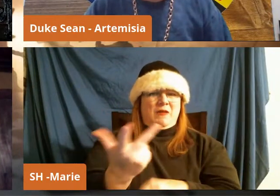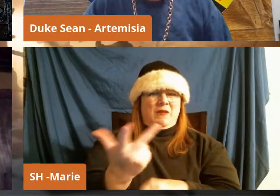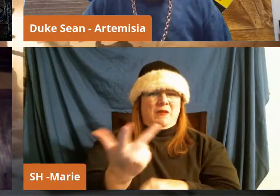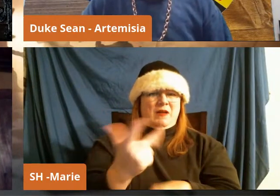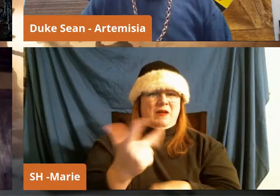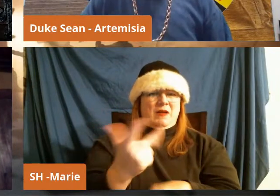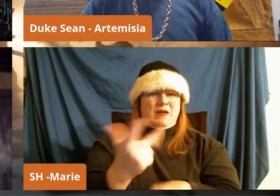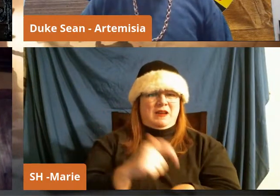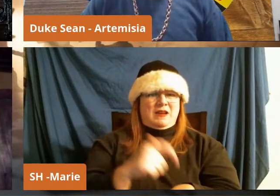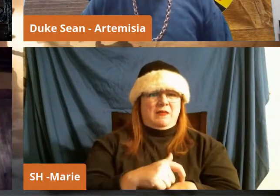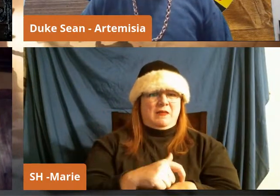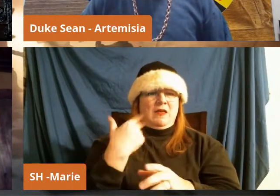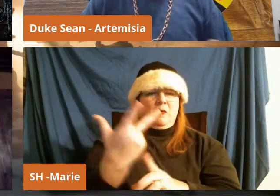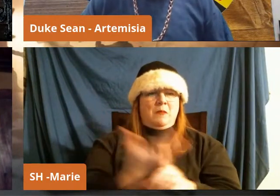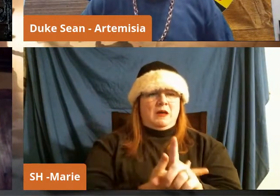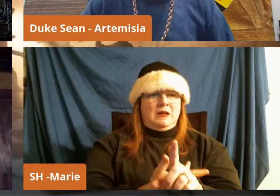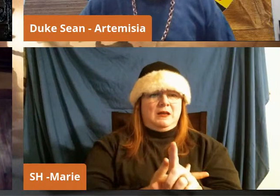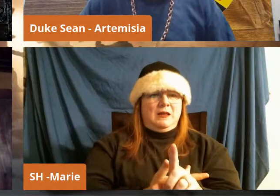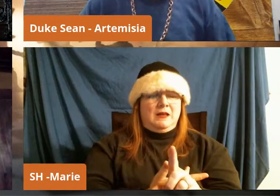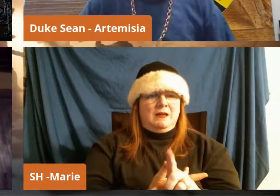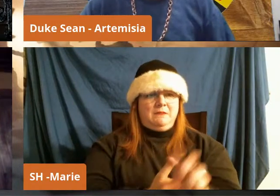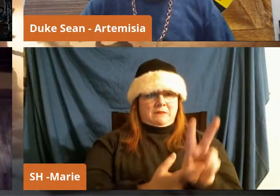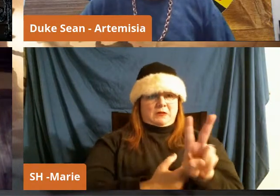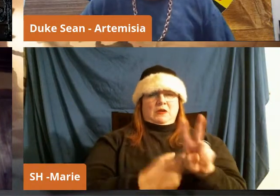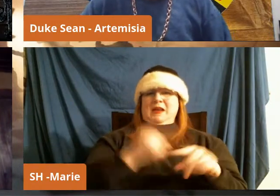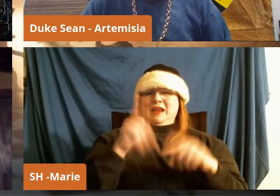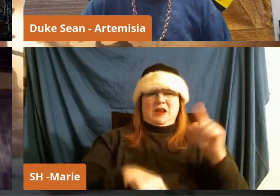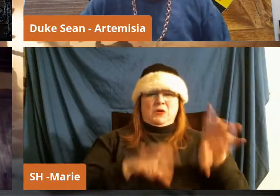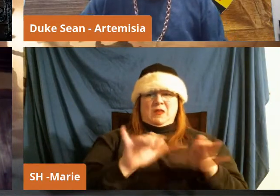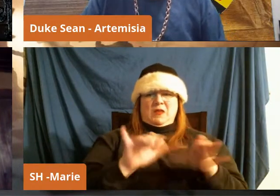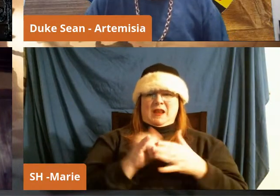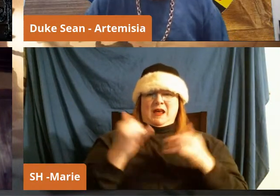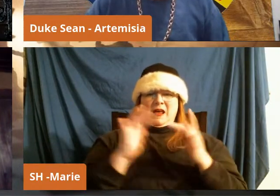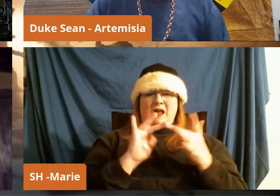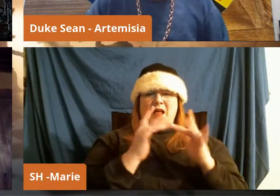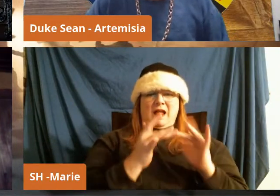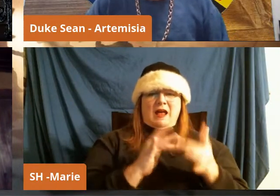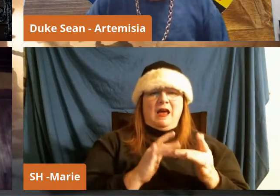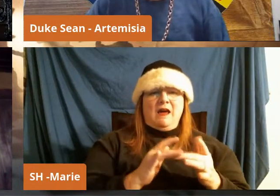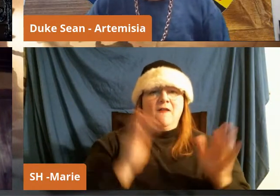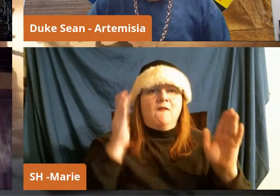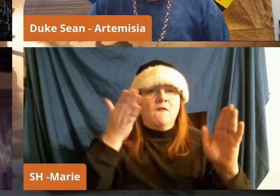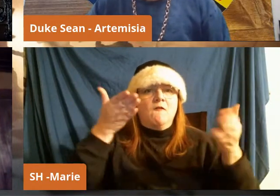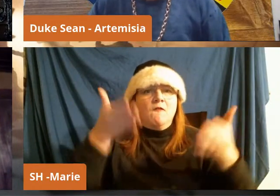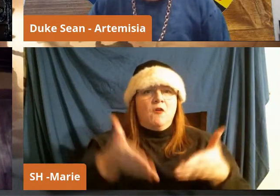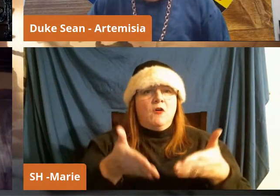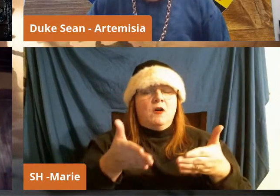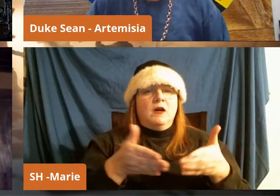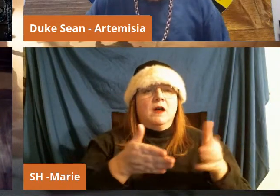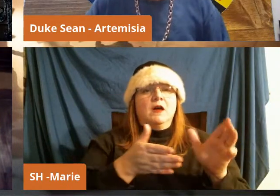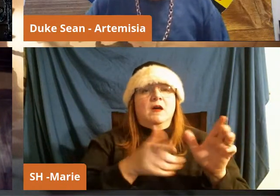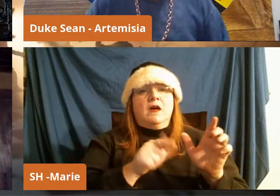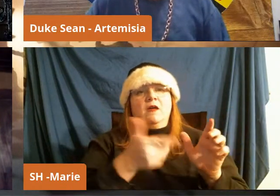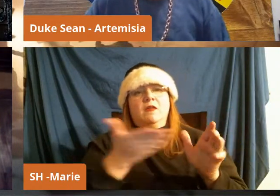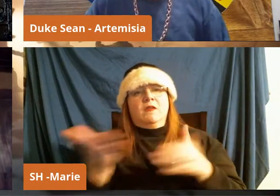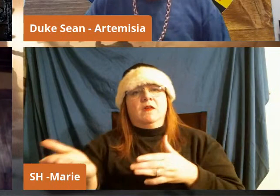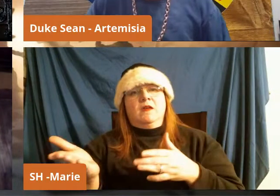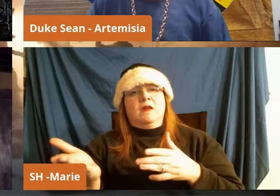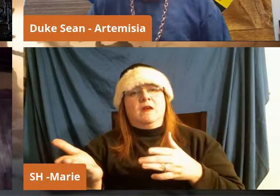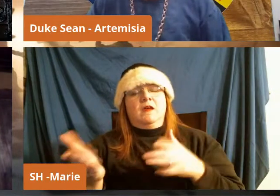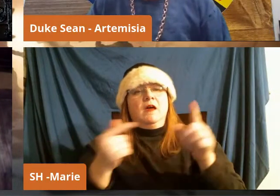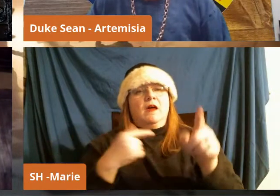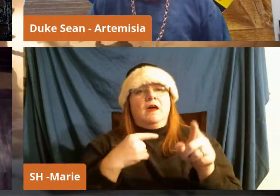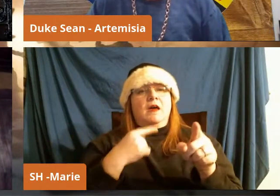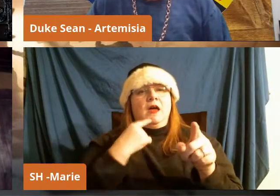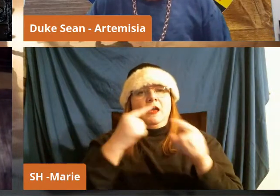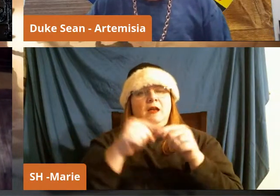months. We just can't do that online. But right? You can focus on the other stuff and sort of. Yeah. So I'm actually going to